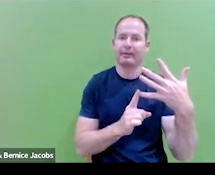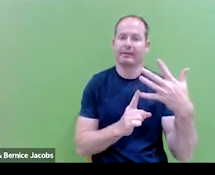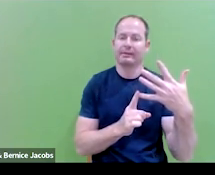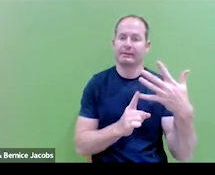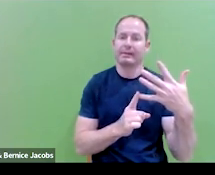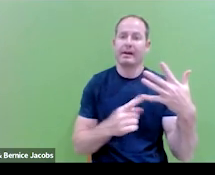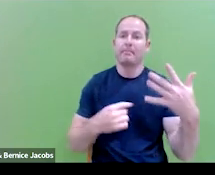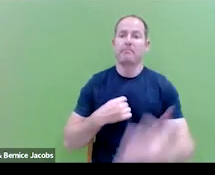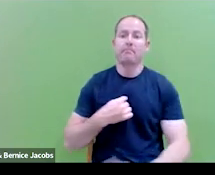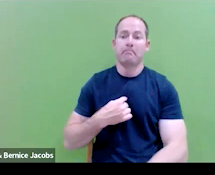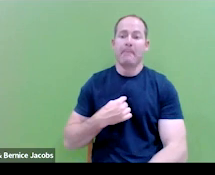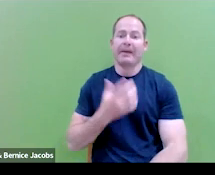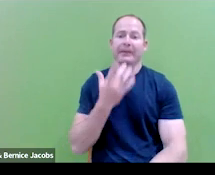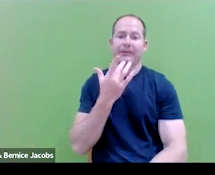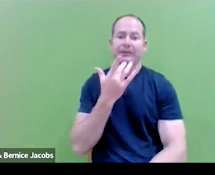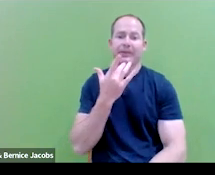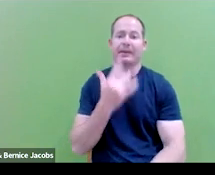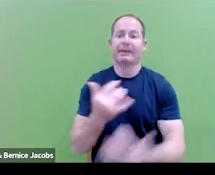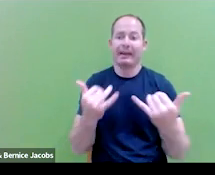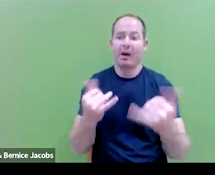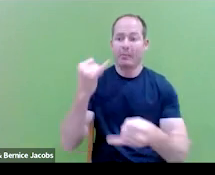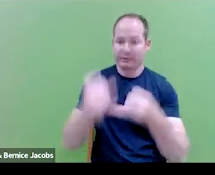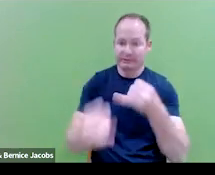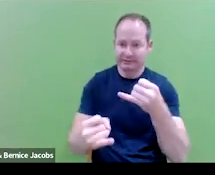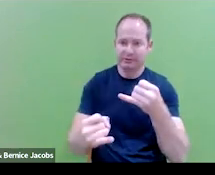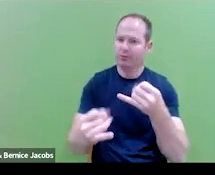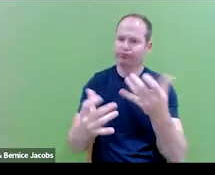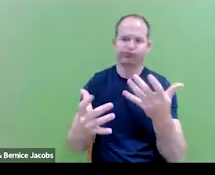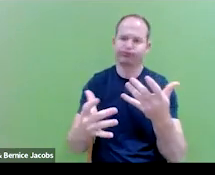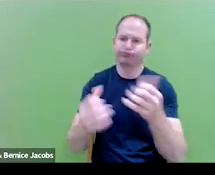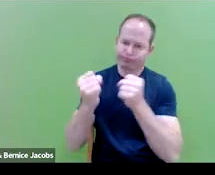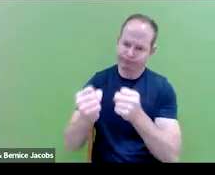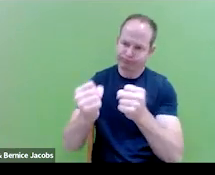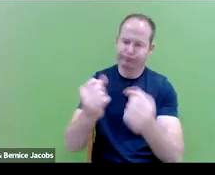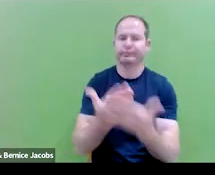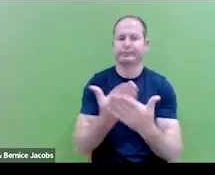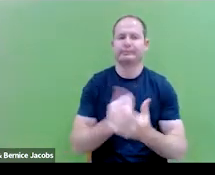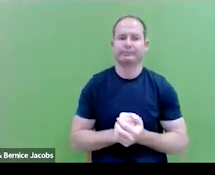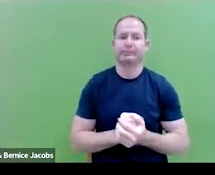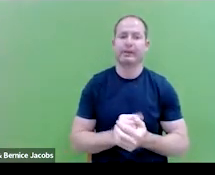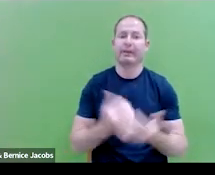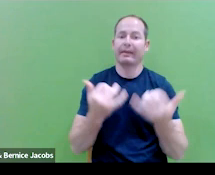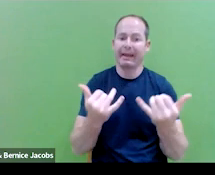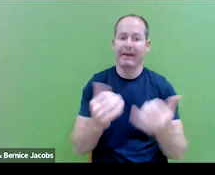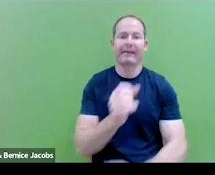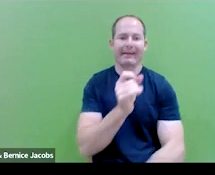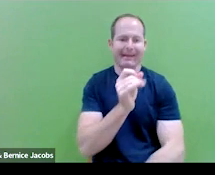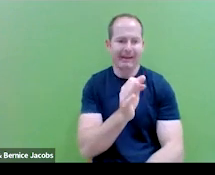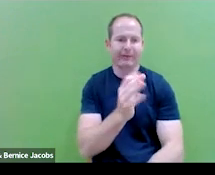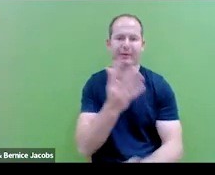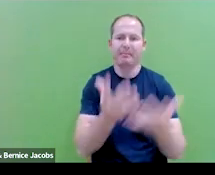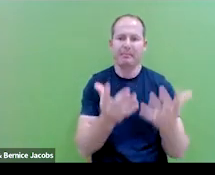my favorite, which is a tolerance for error. So the design minimizes hazards and adverse consequences